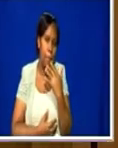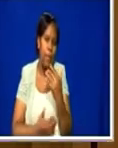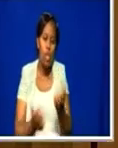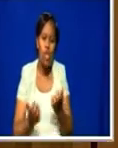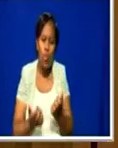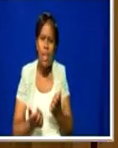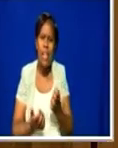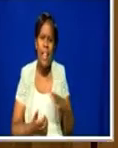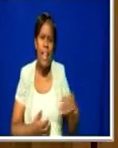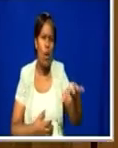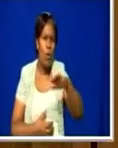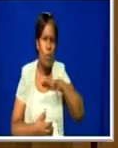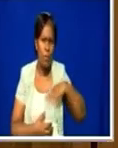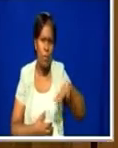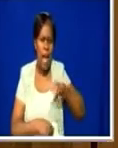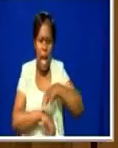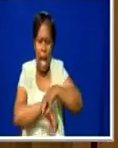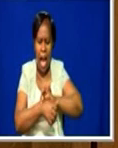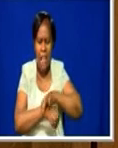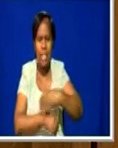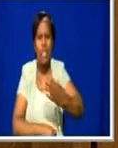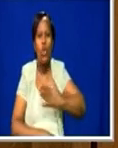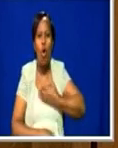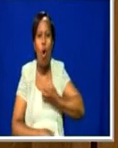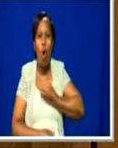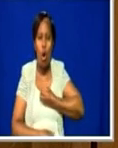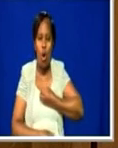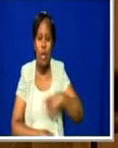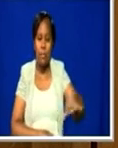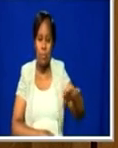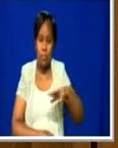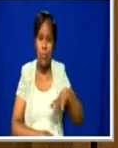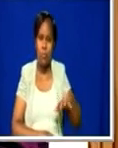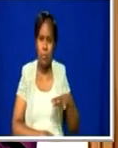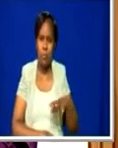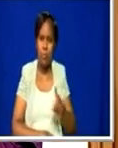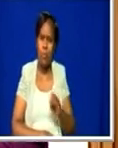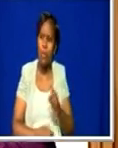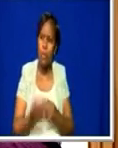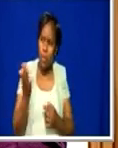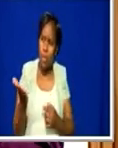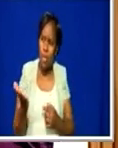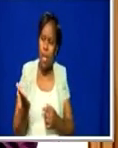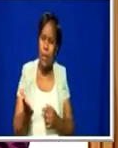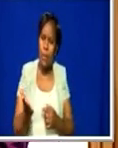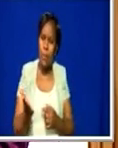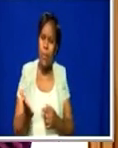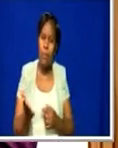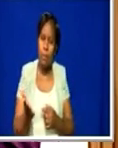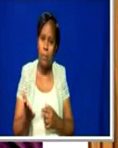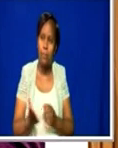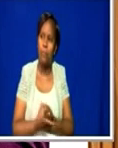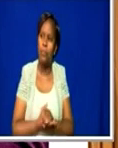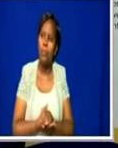the atmosphere. Earth has its own atmosphere. You're talking about now the path they follow.